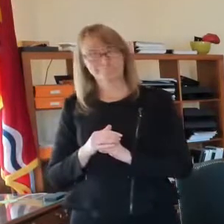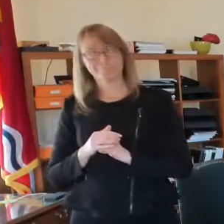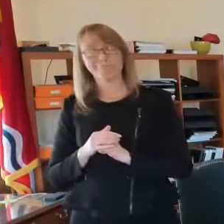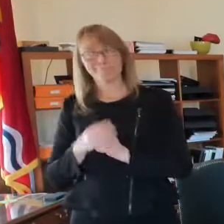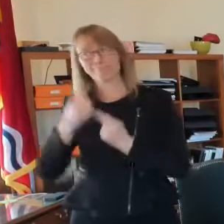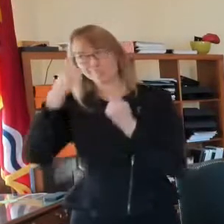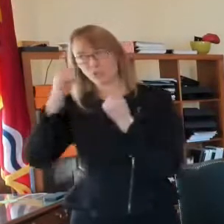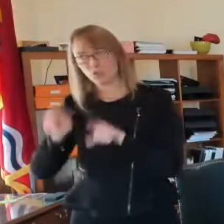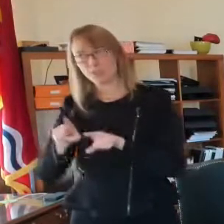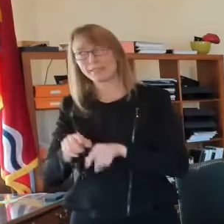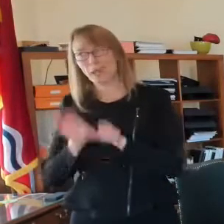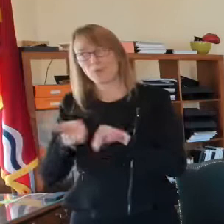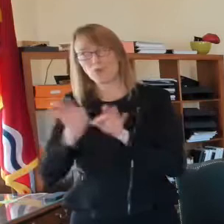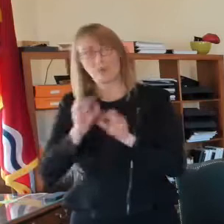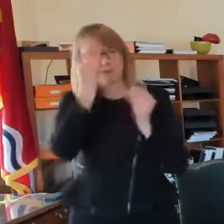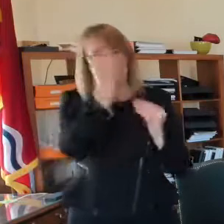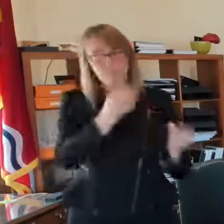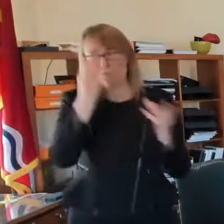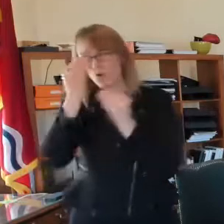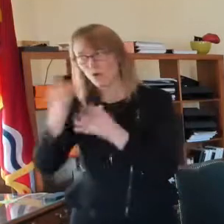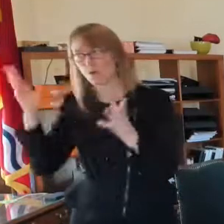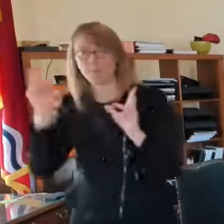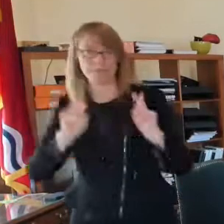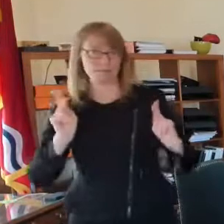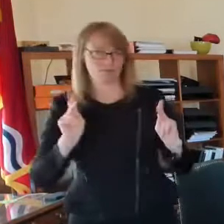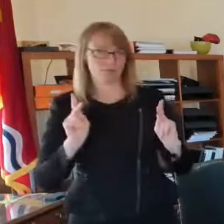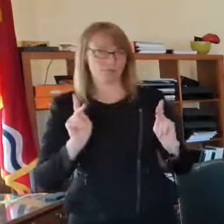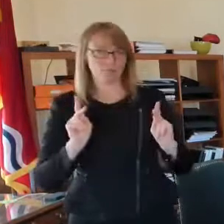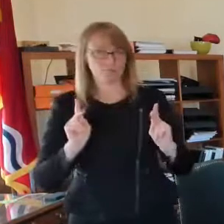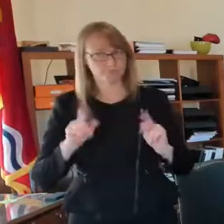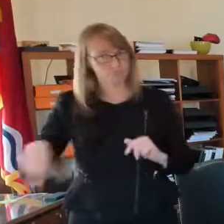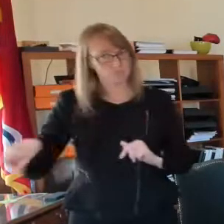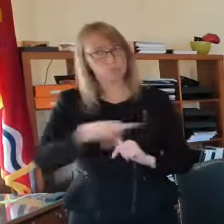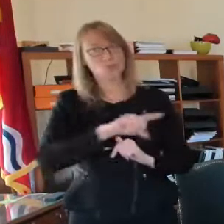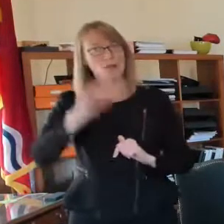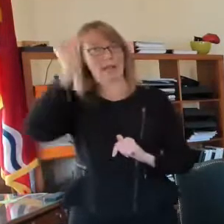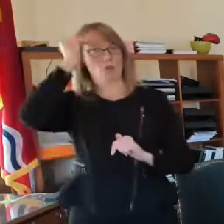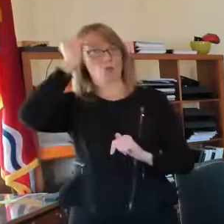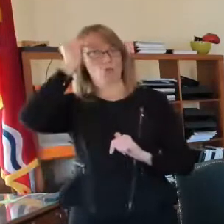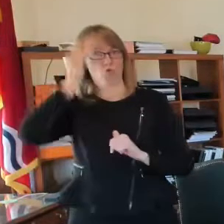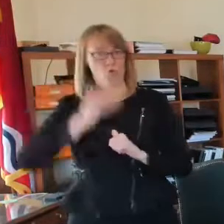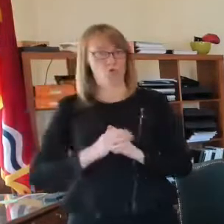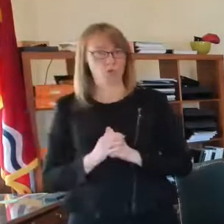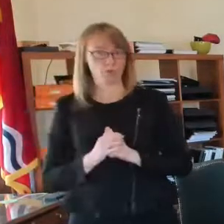folks that although we hope our numbers are better by the end of the month,